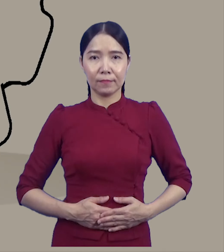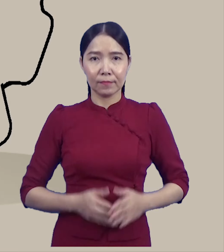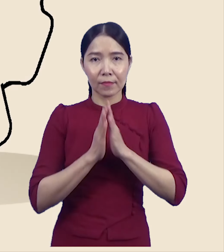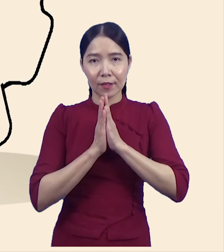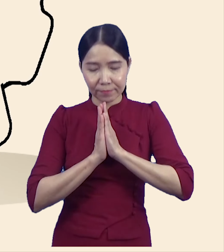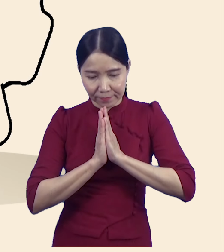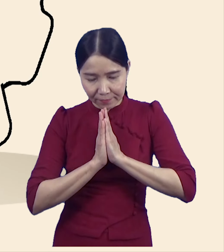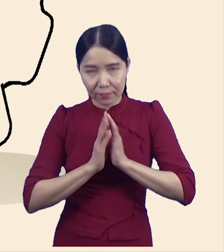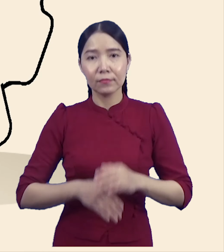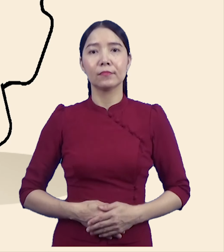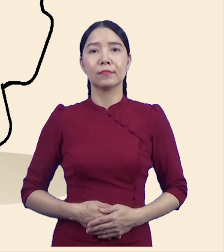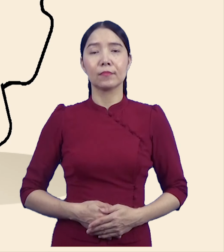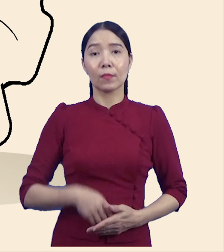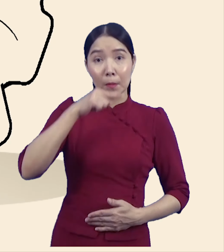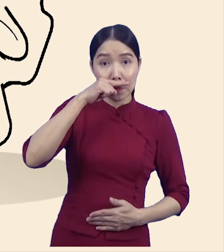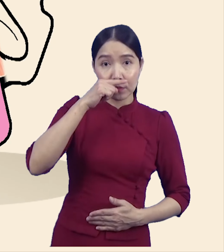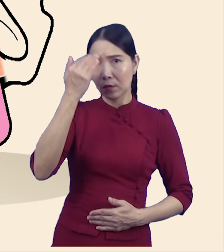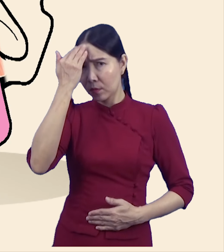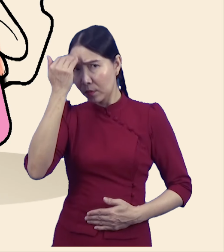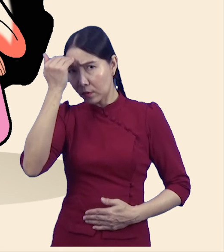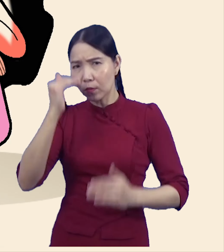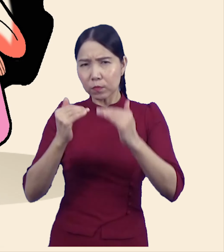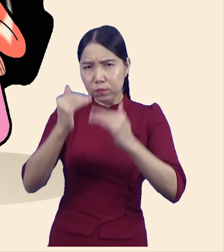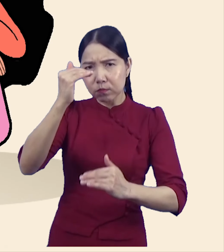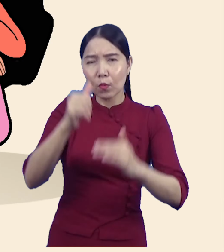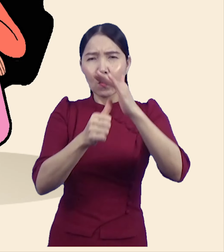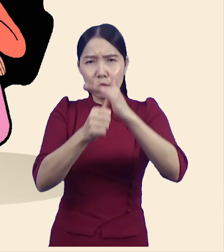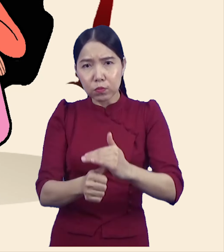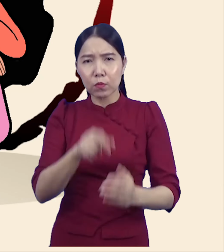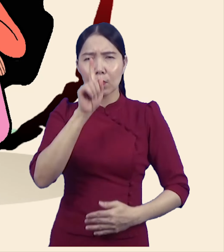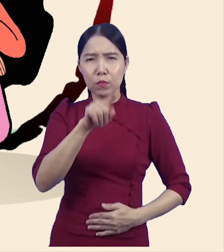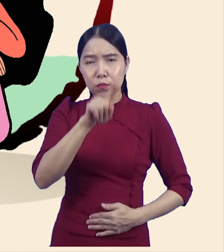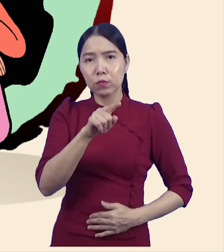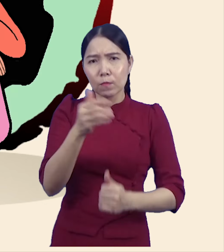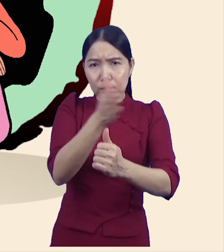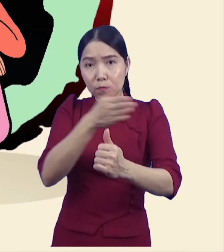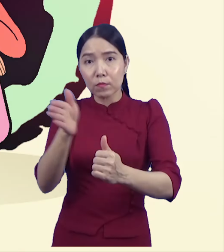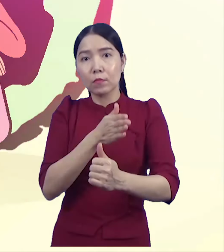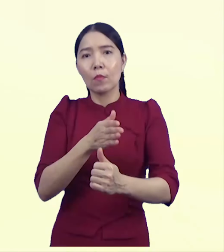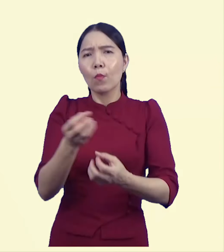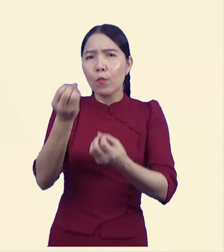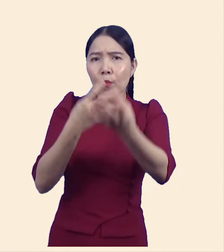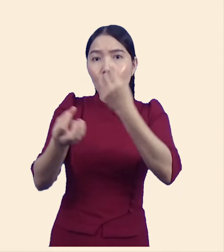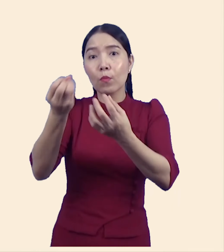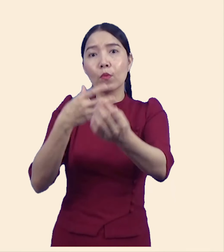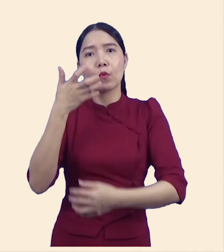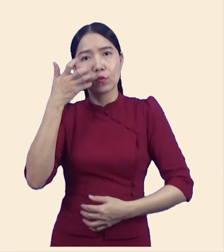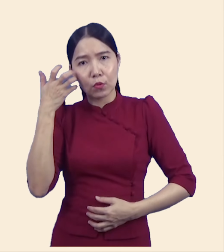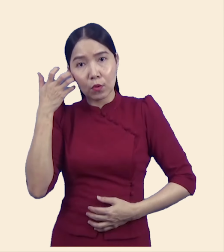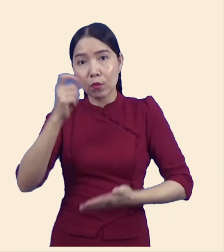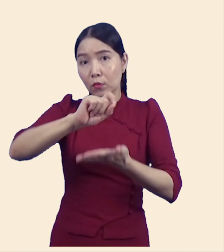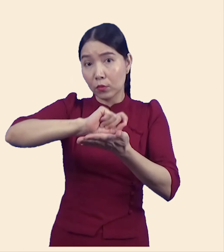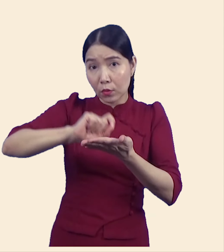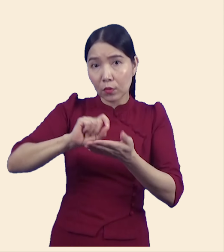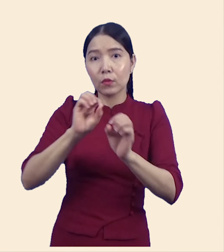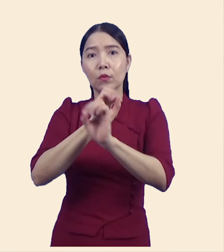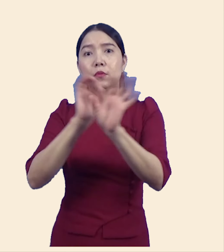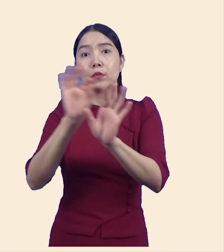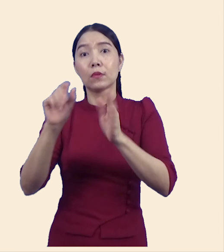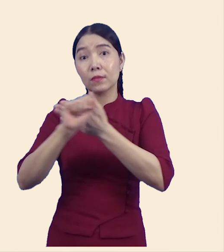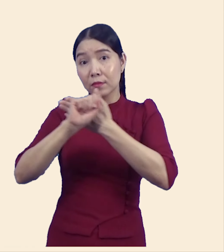Jana Chibu Jampamu Pia Miago, Topo Pioso Yida and I, Lina Yan Lanyo Jemia. Jana Chibu a